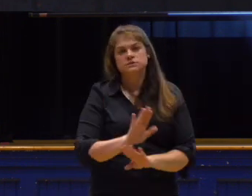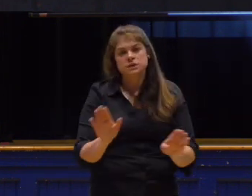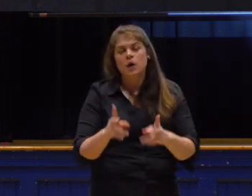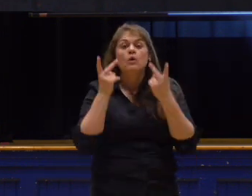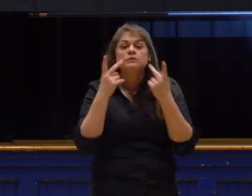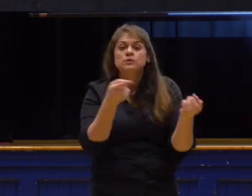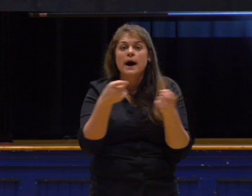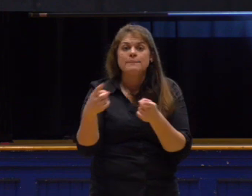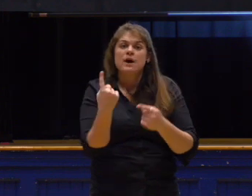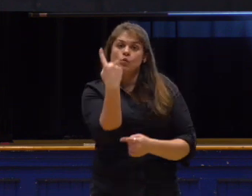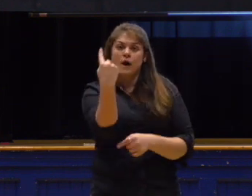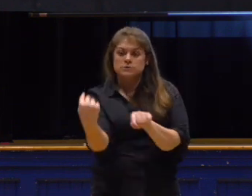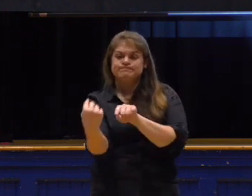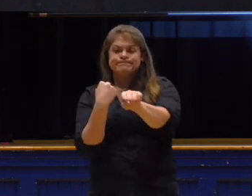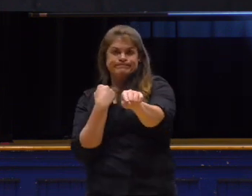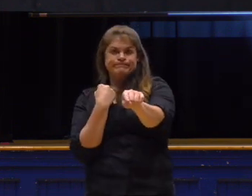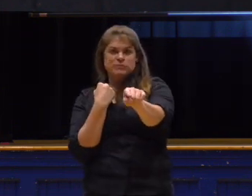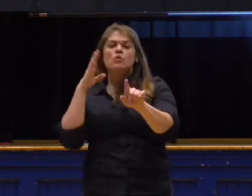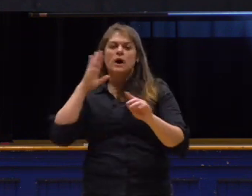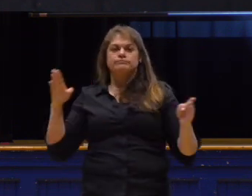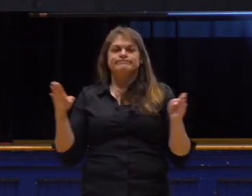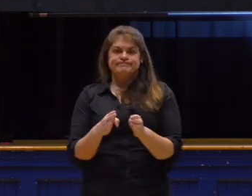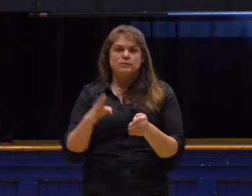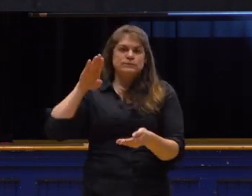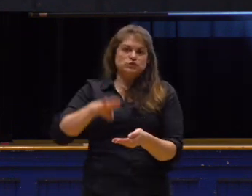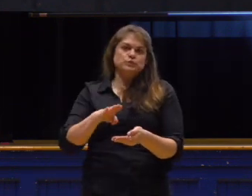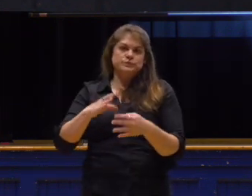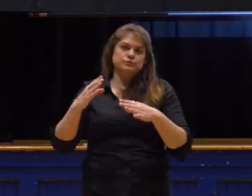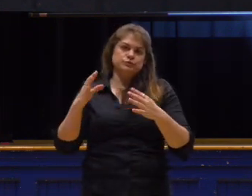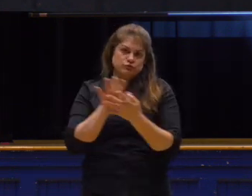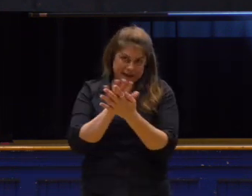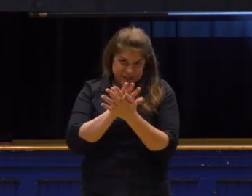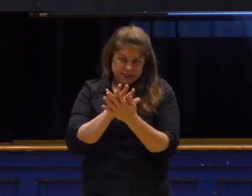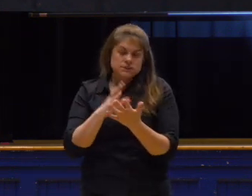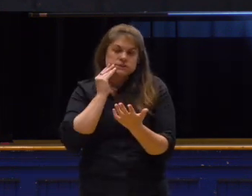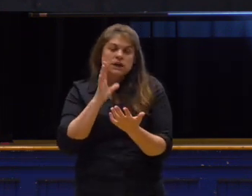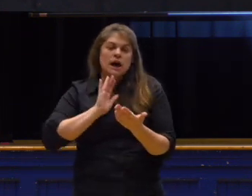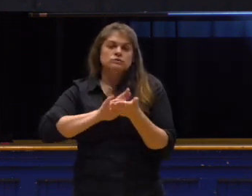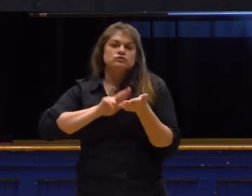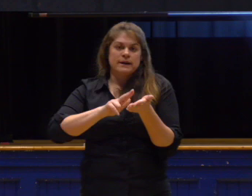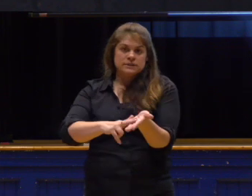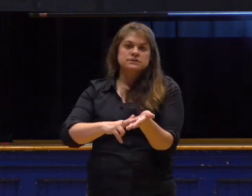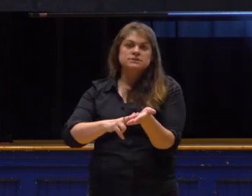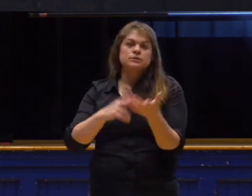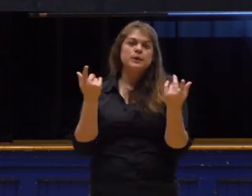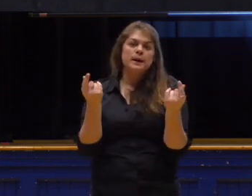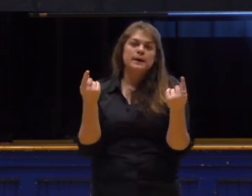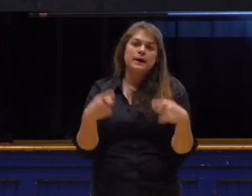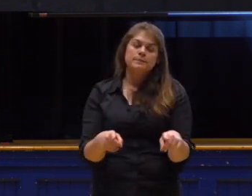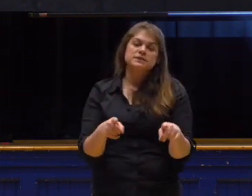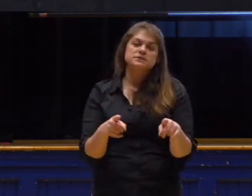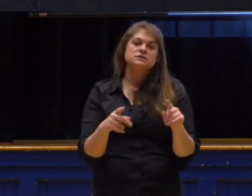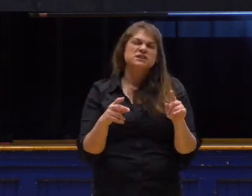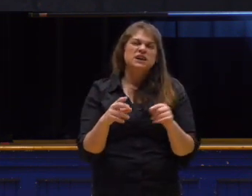see is one lane in each direction, which is going to restrict traffic. And our contracts, we have typically with our